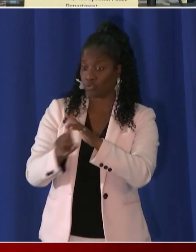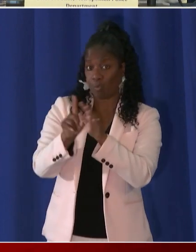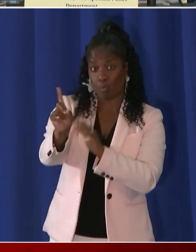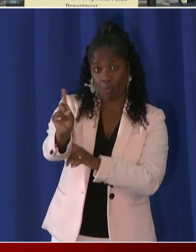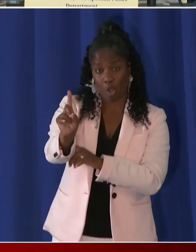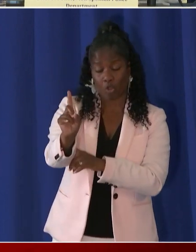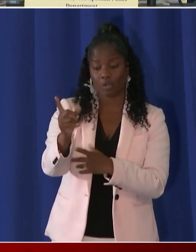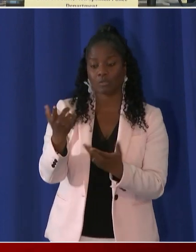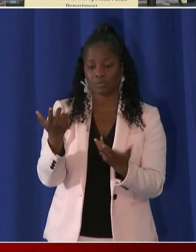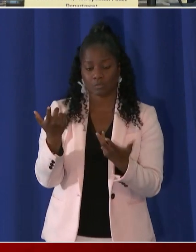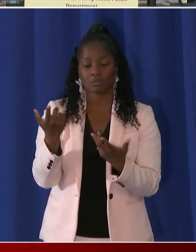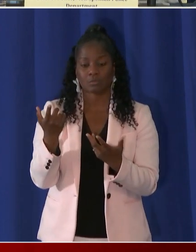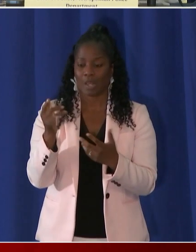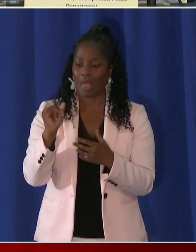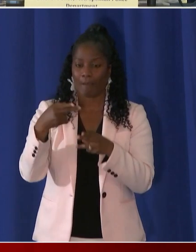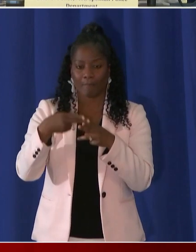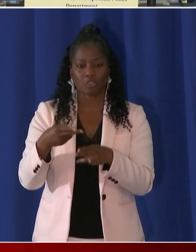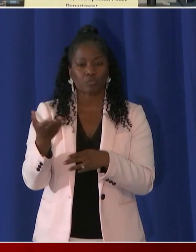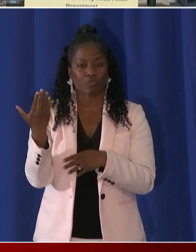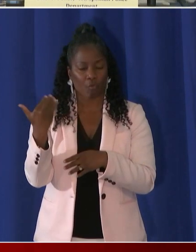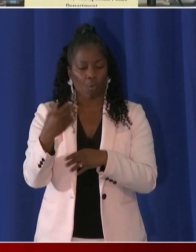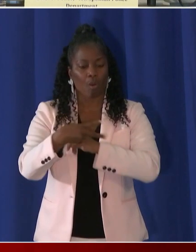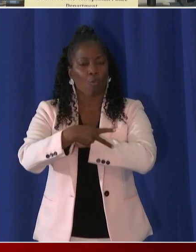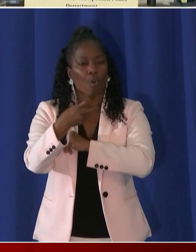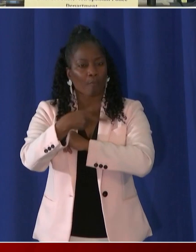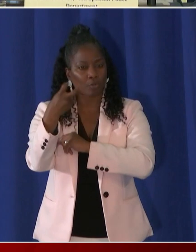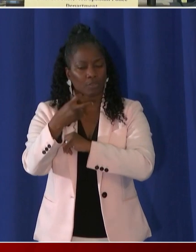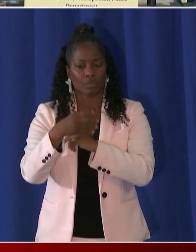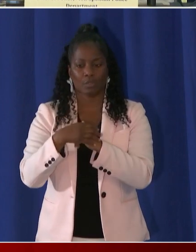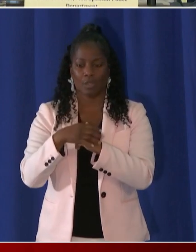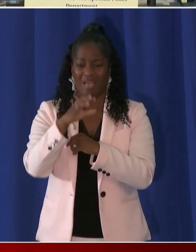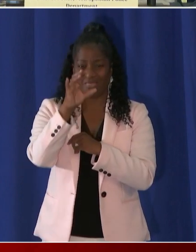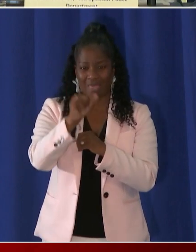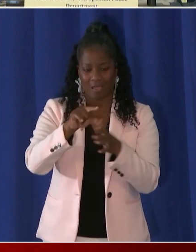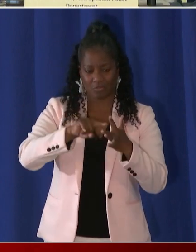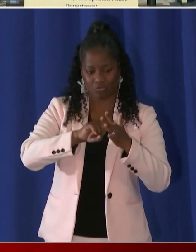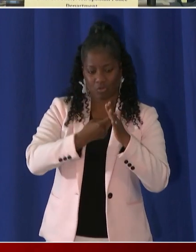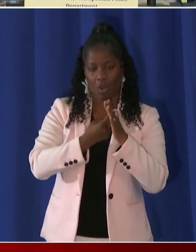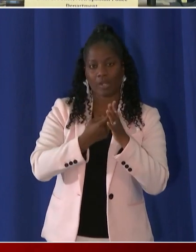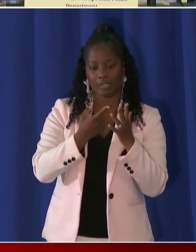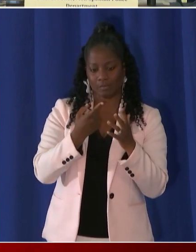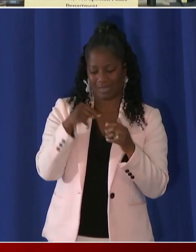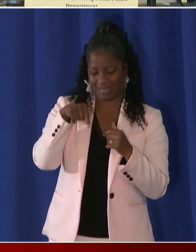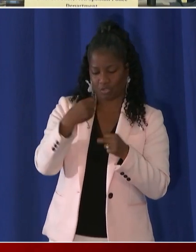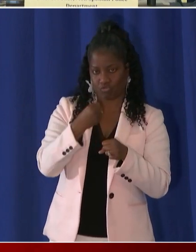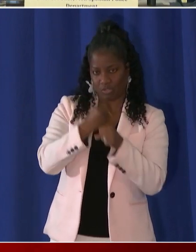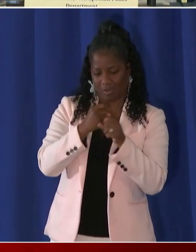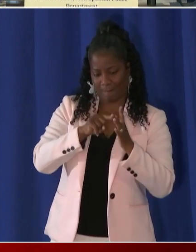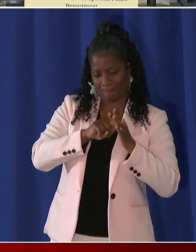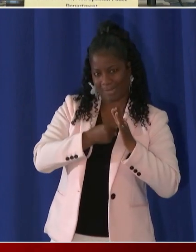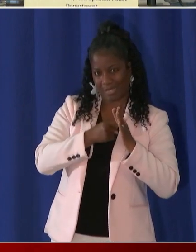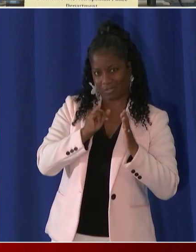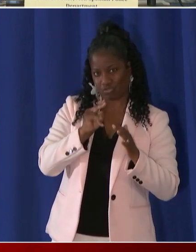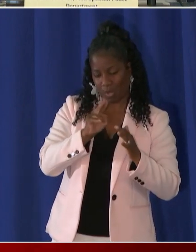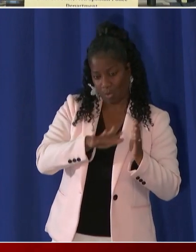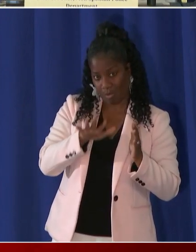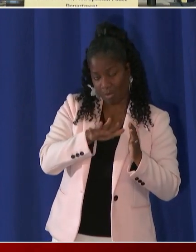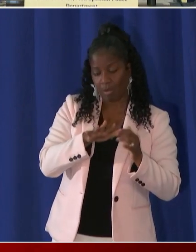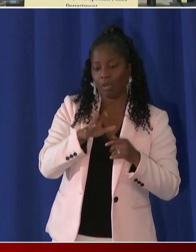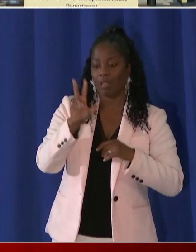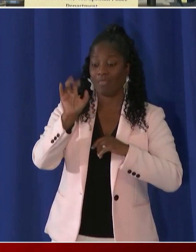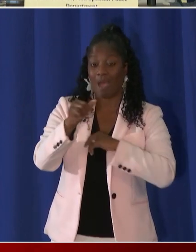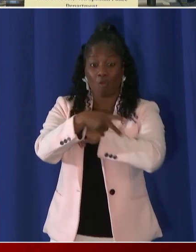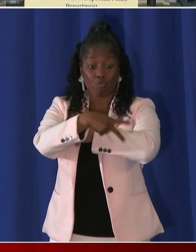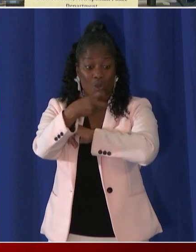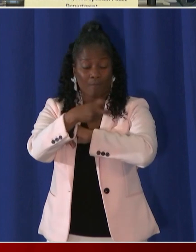in the space, as I mentioned before, of robberies. And that trend started at the very beginning of the year. The interesting thing about this robbery